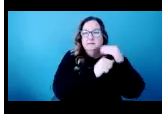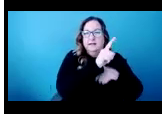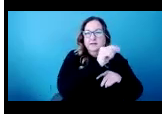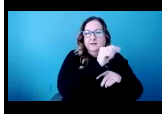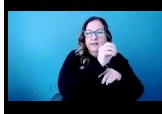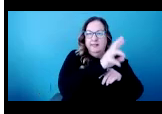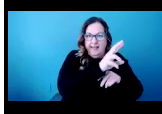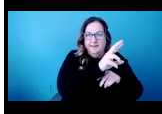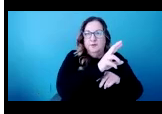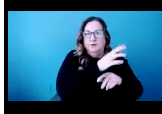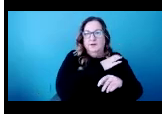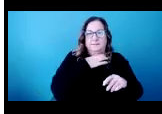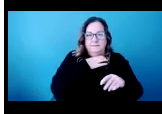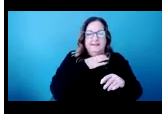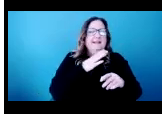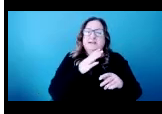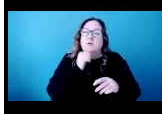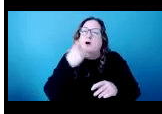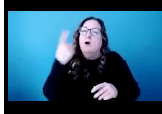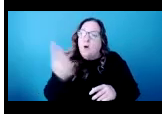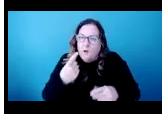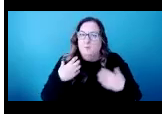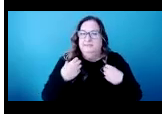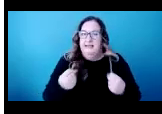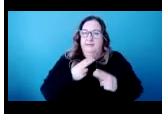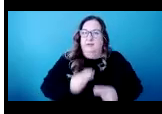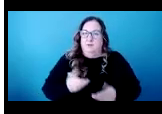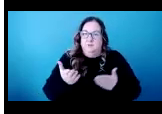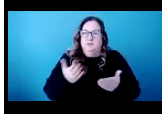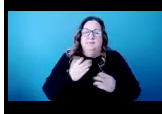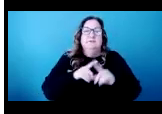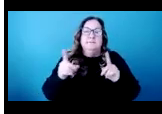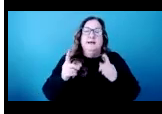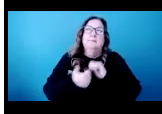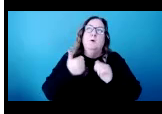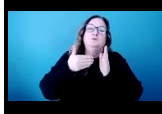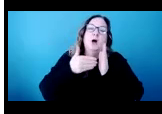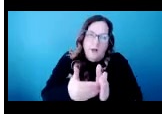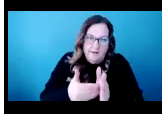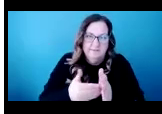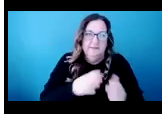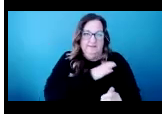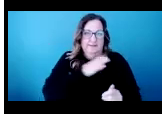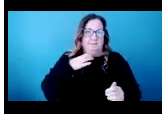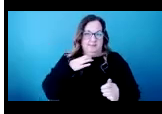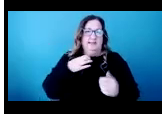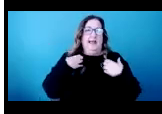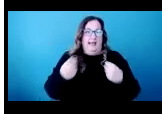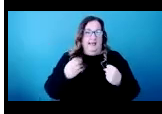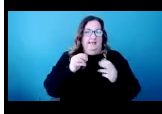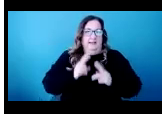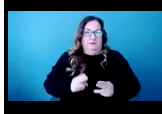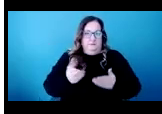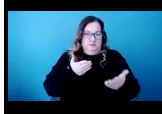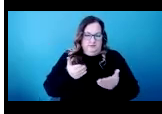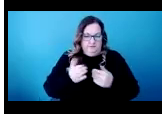Human Services. That's the one we tend to run into the most often. So whichever committee it gets sent to, they'll have a meeting